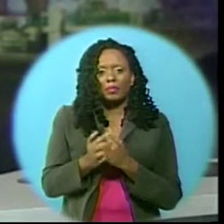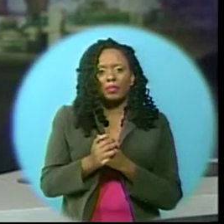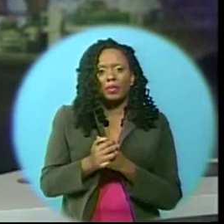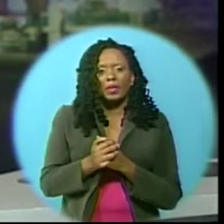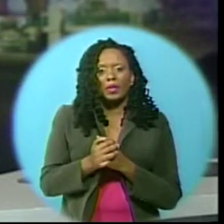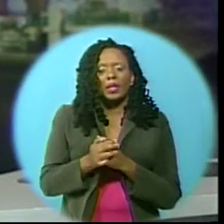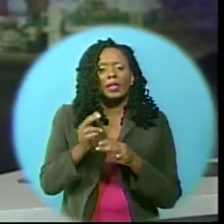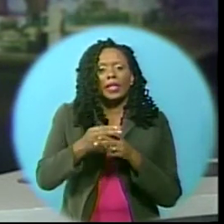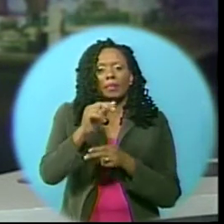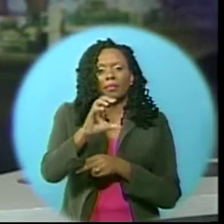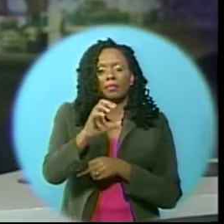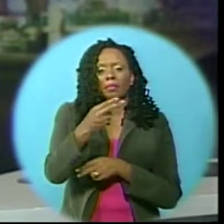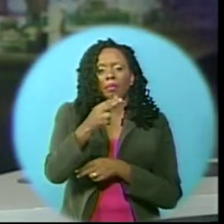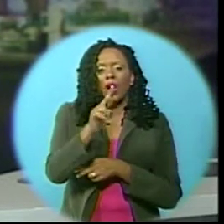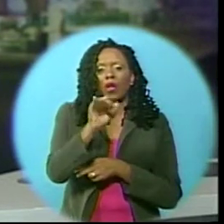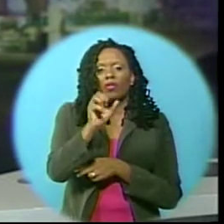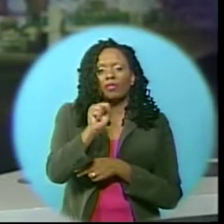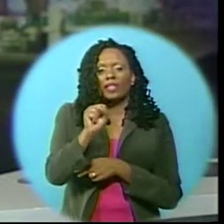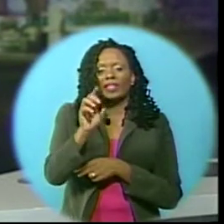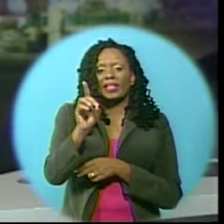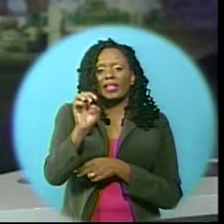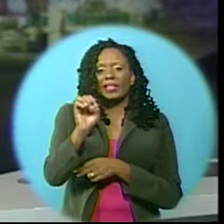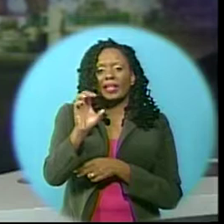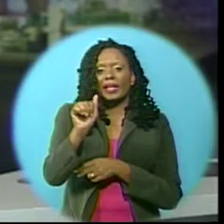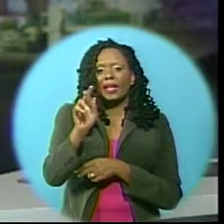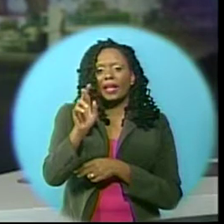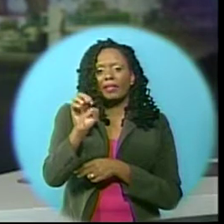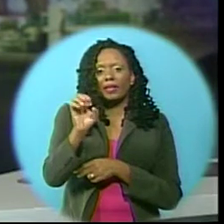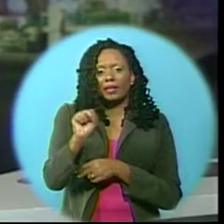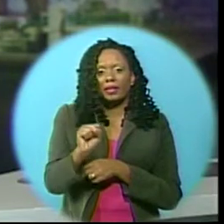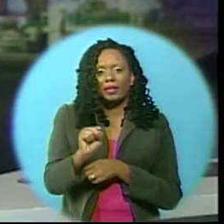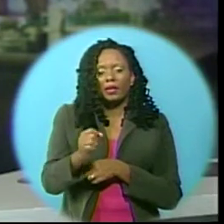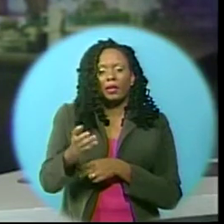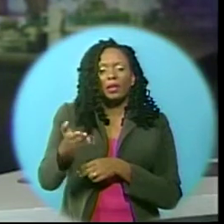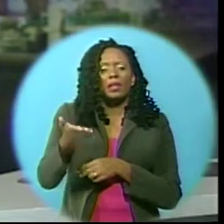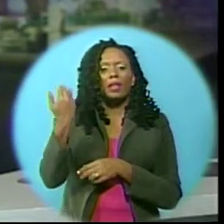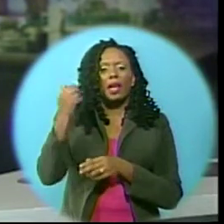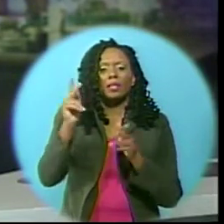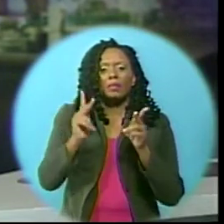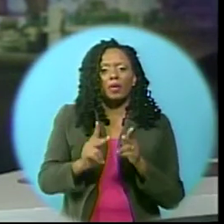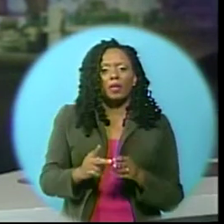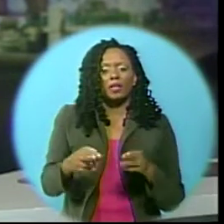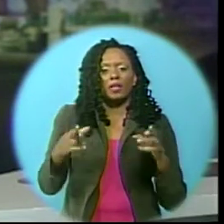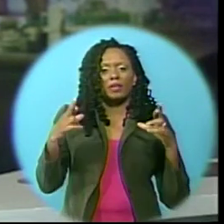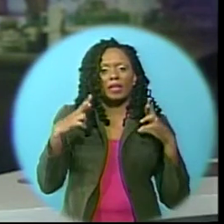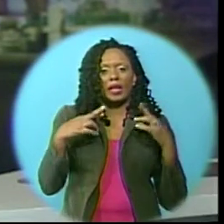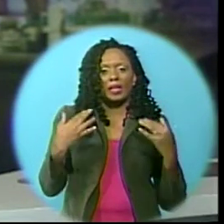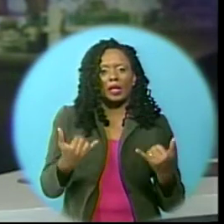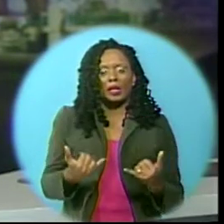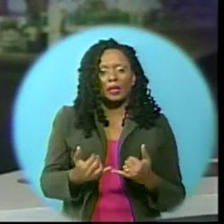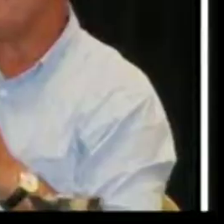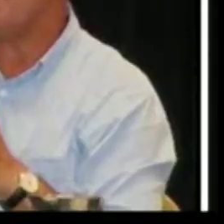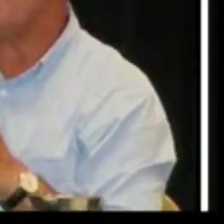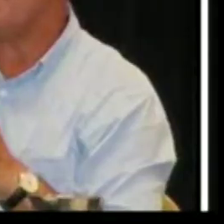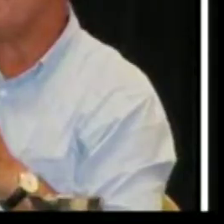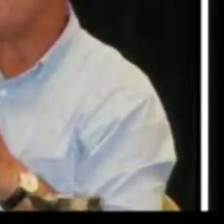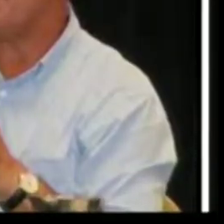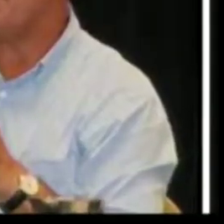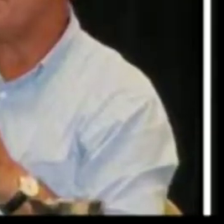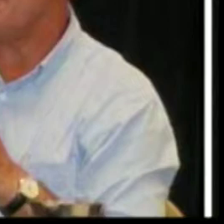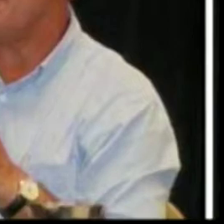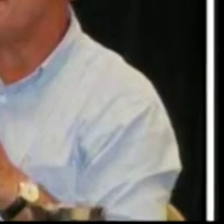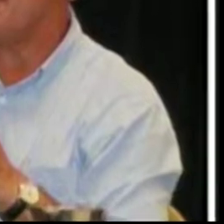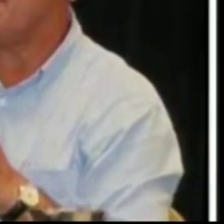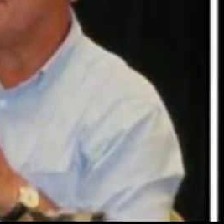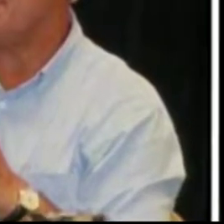the announcement following the retirement of peter booze who chair the foundation from its inception in a release they said mr